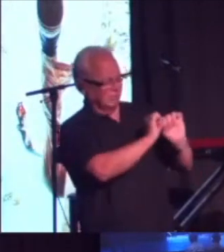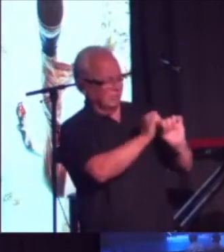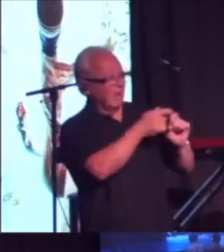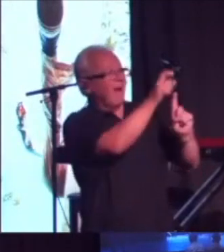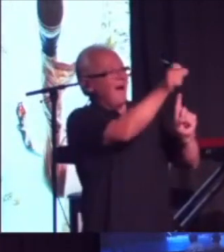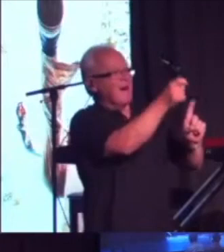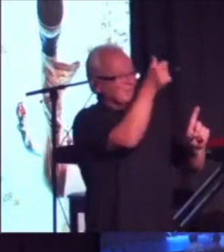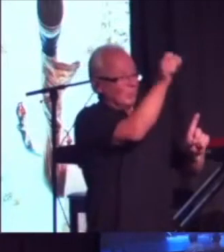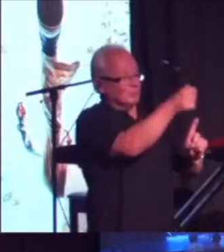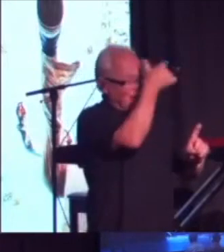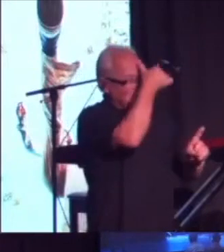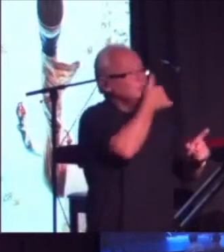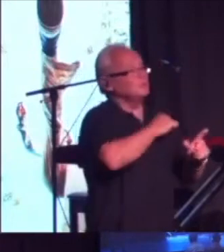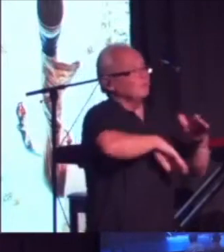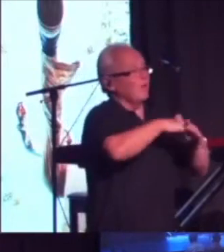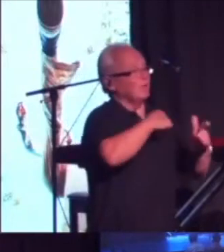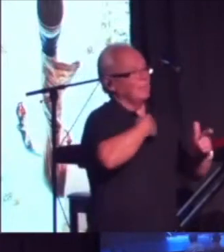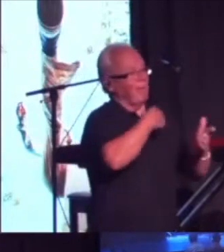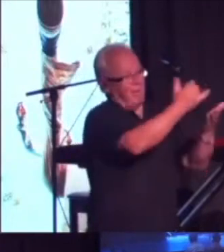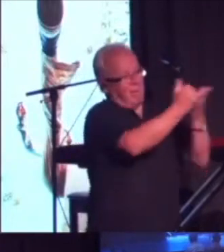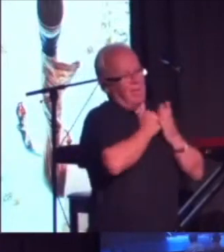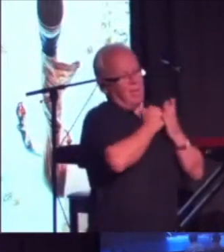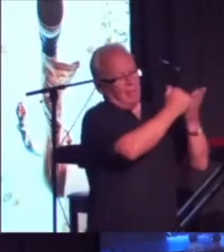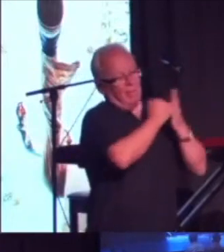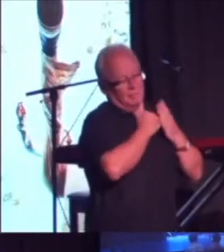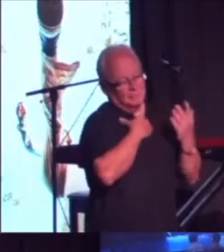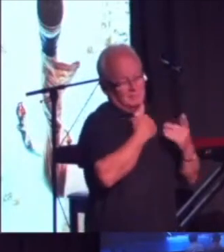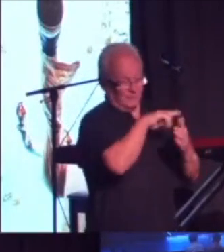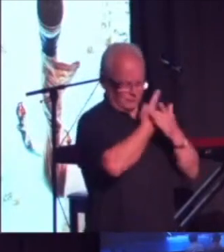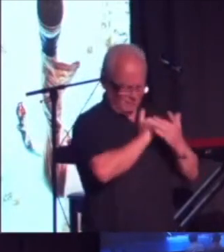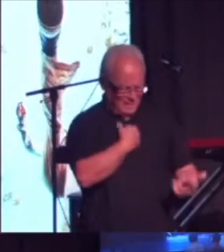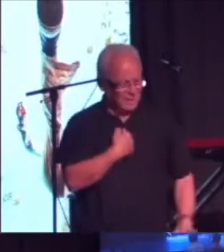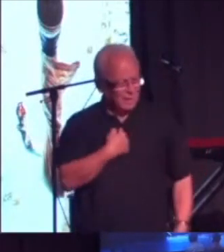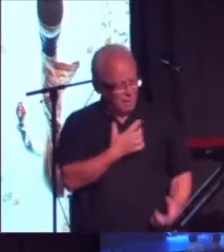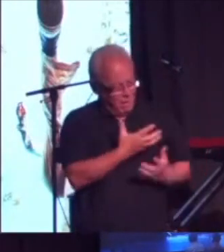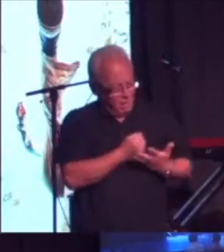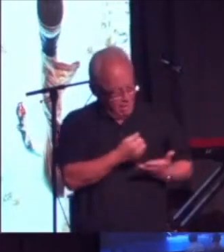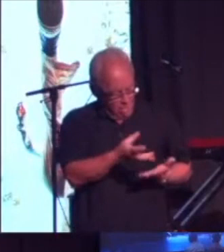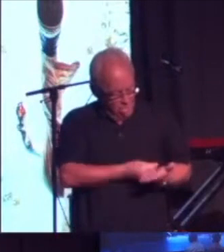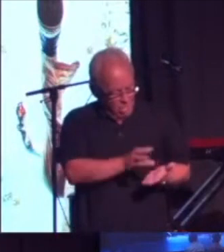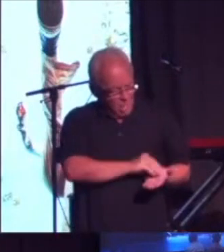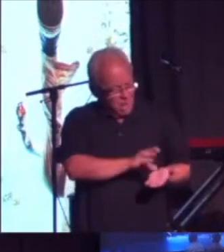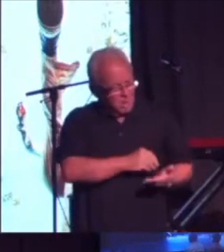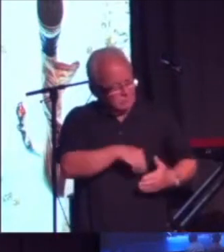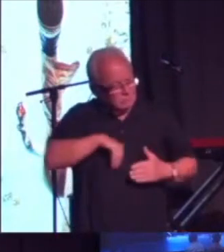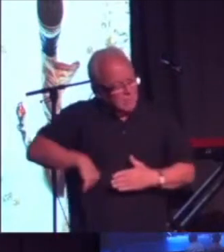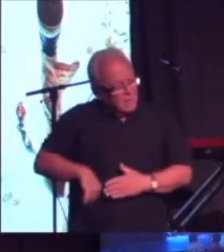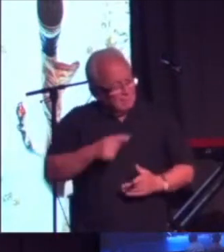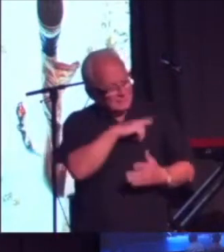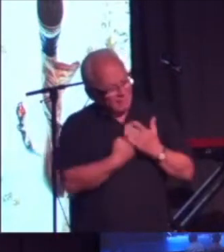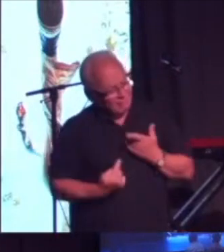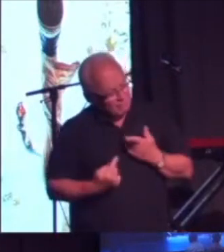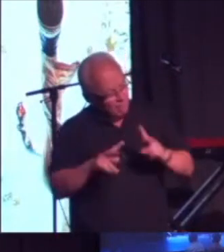usefulness. And so we spend time with people because of what I can get from it, how it advances my cause, my agenda. And so in a